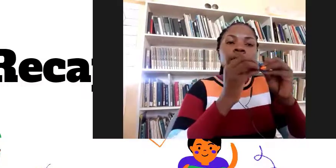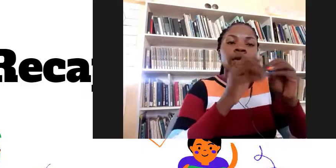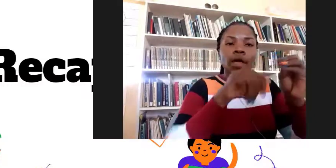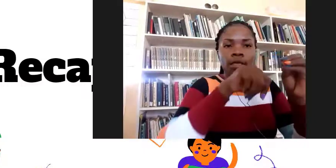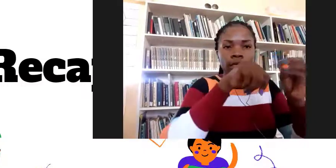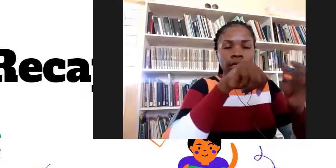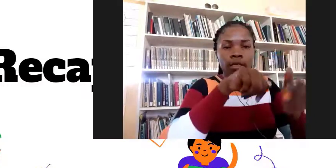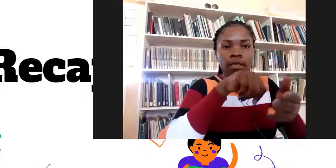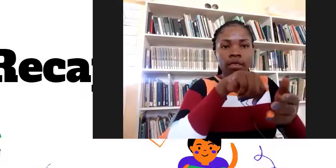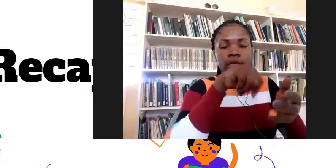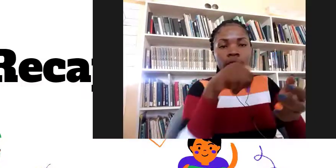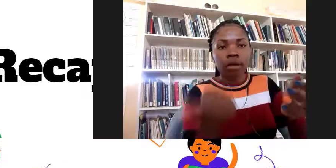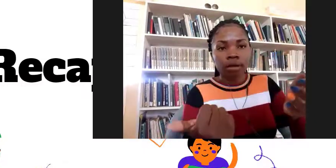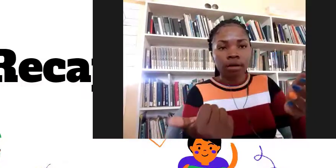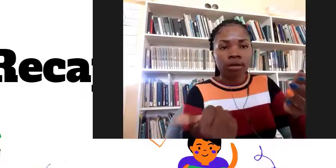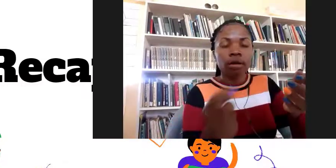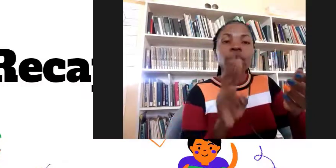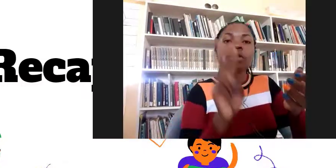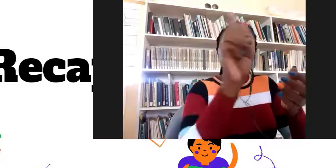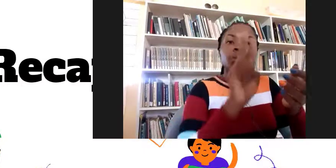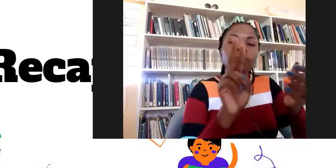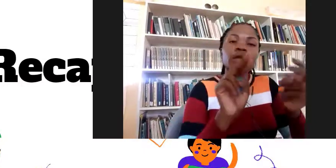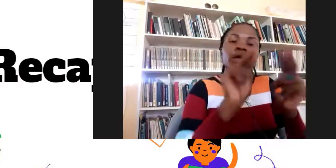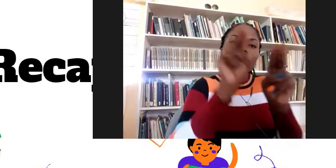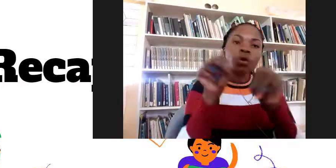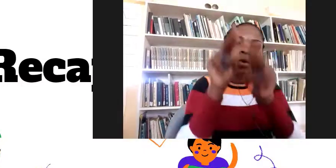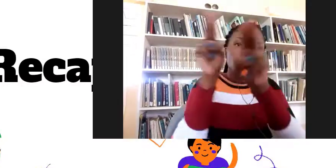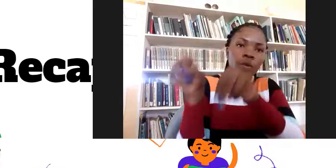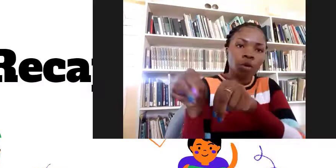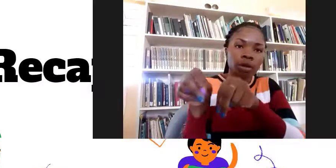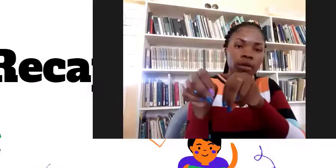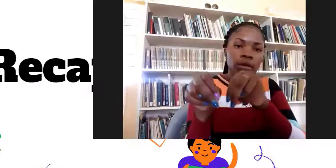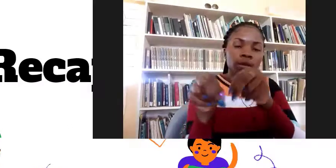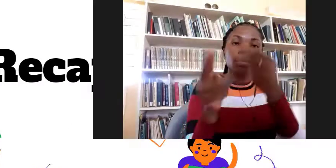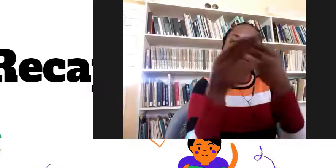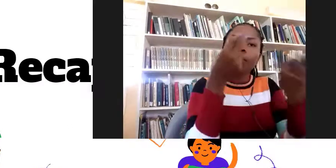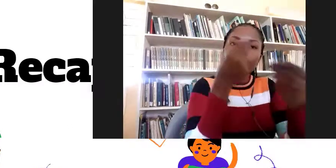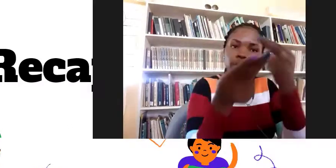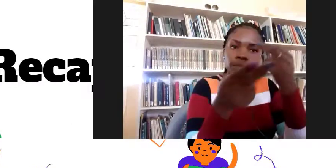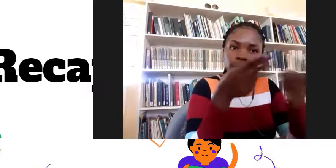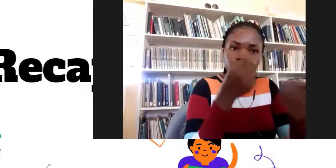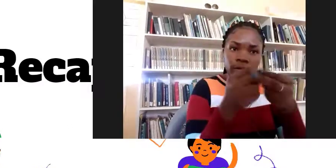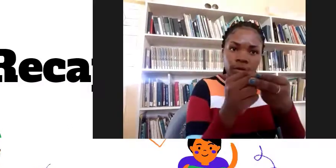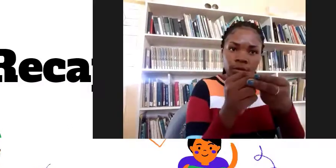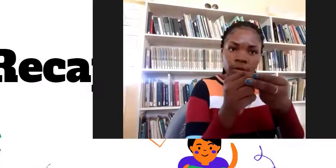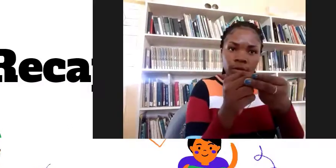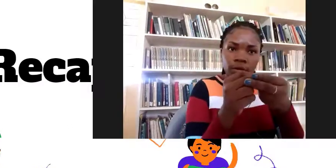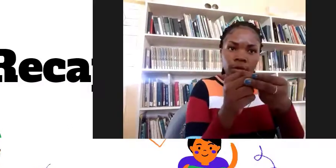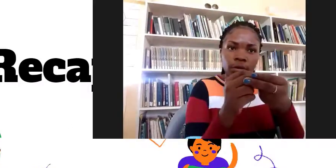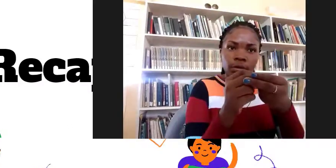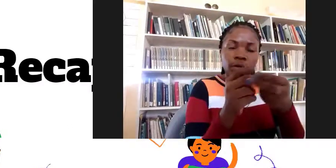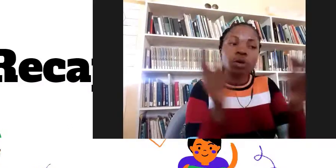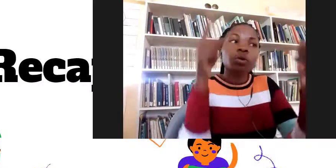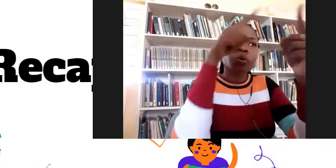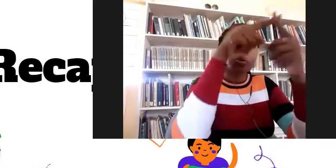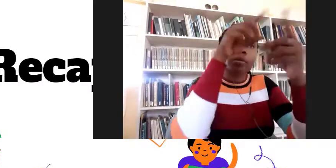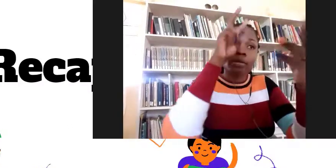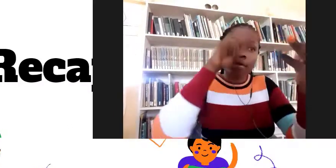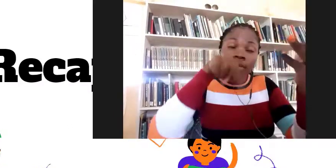multiplication to confirm if you have the same answer.